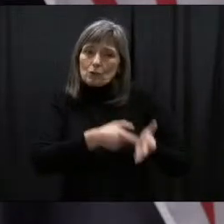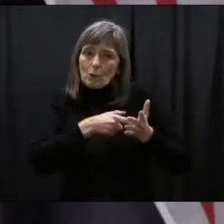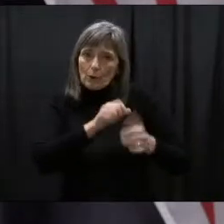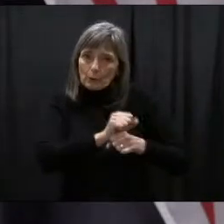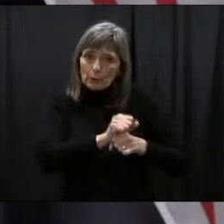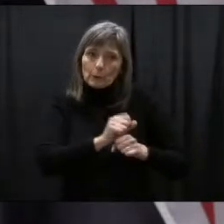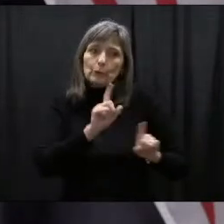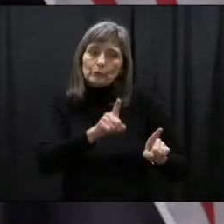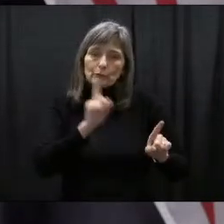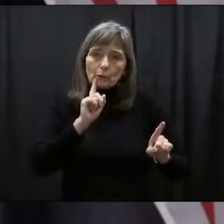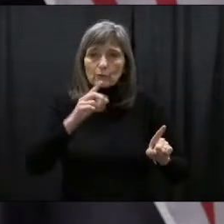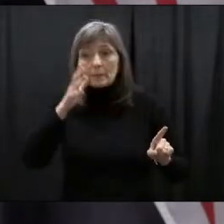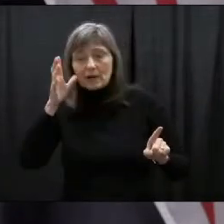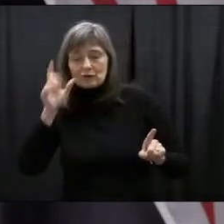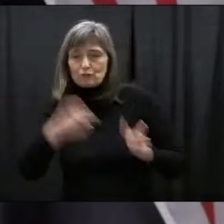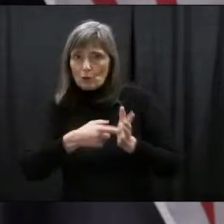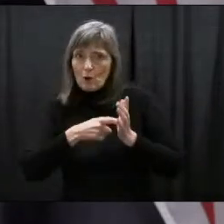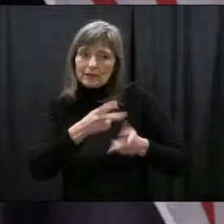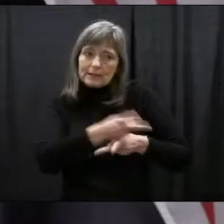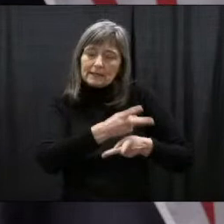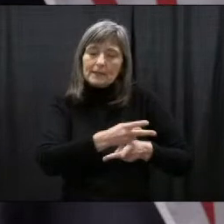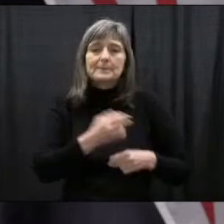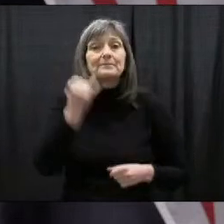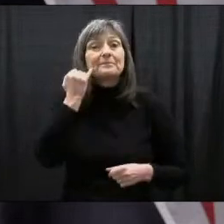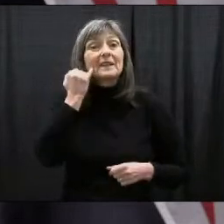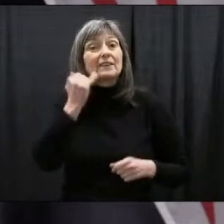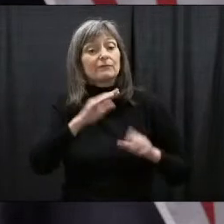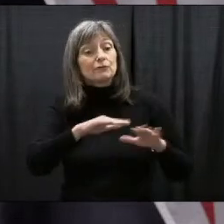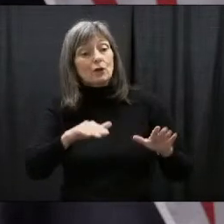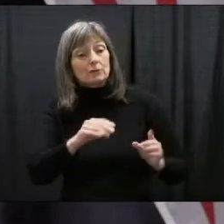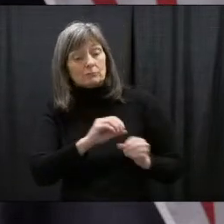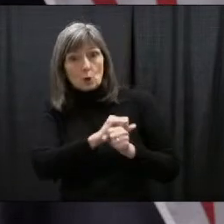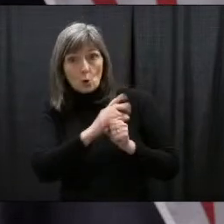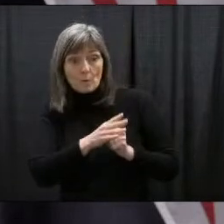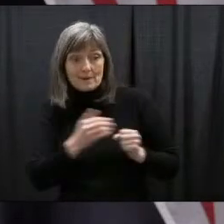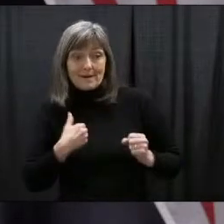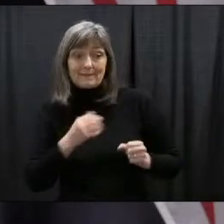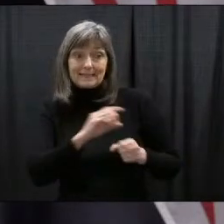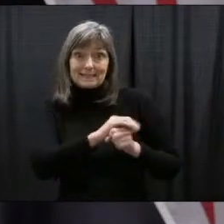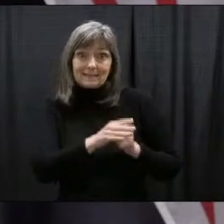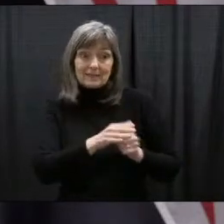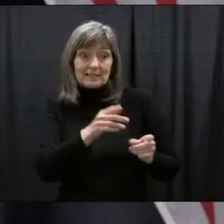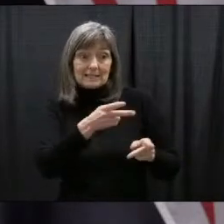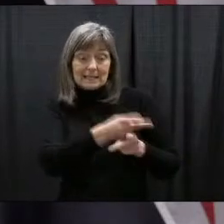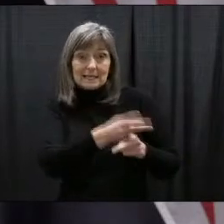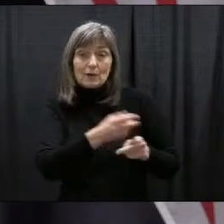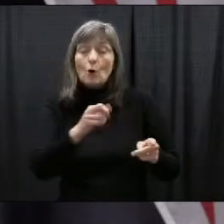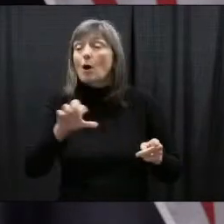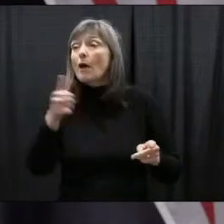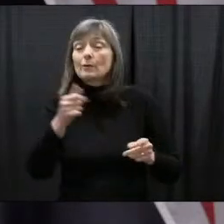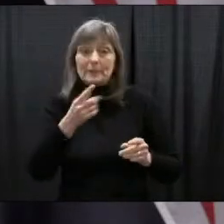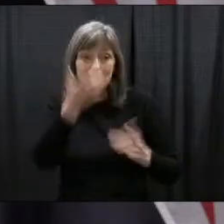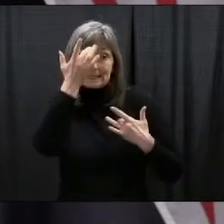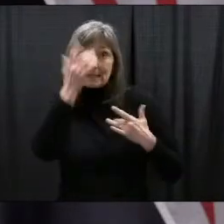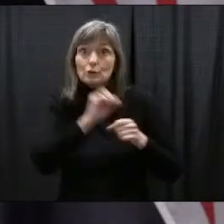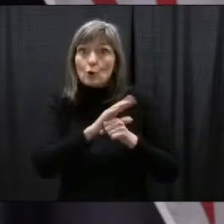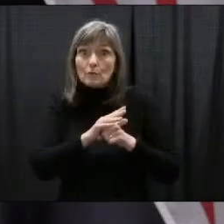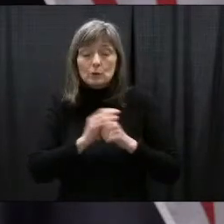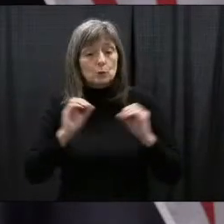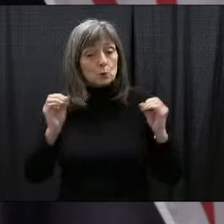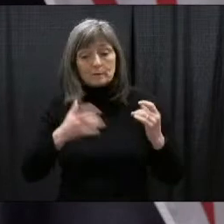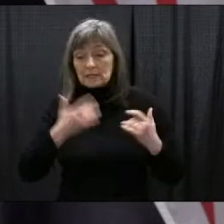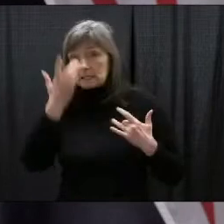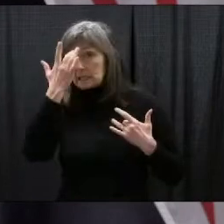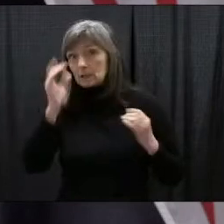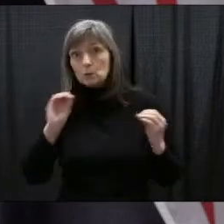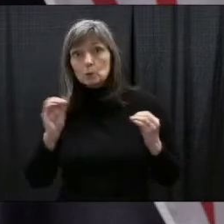and parents. If a child is exposed to COVID-19 in daycare or outside of the home and has no